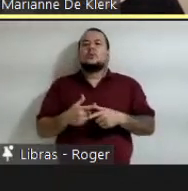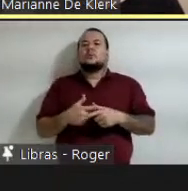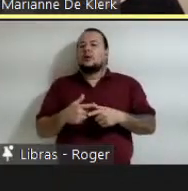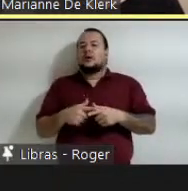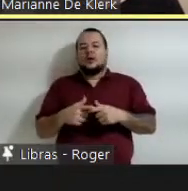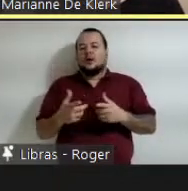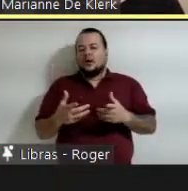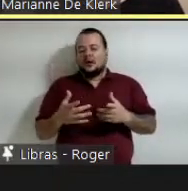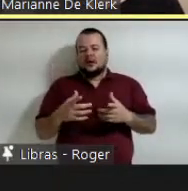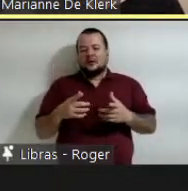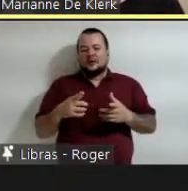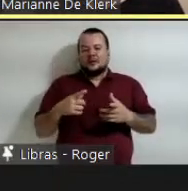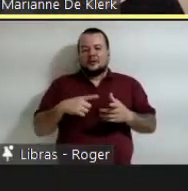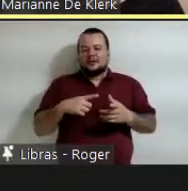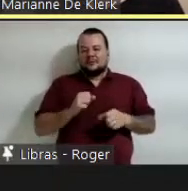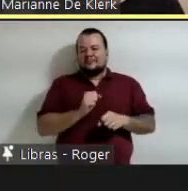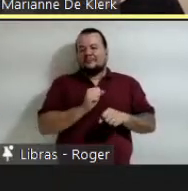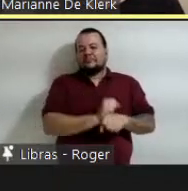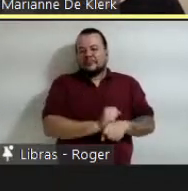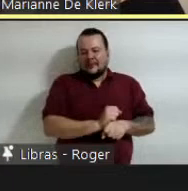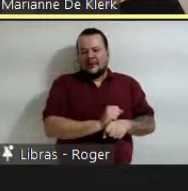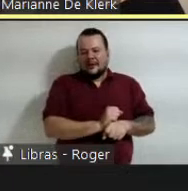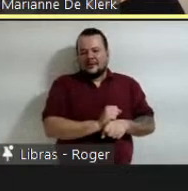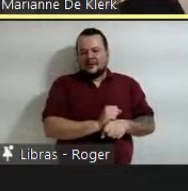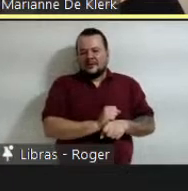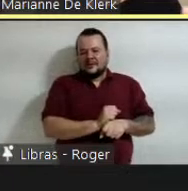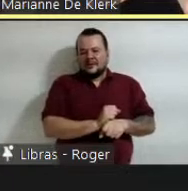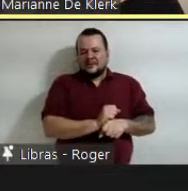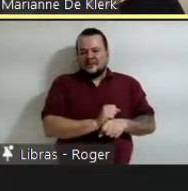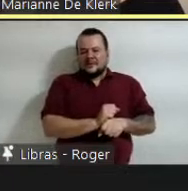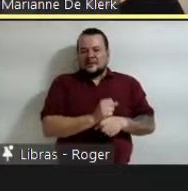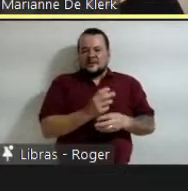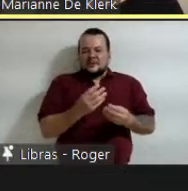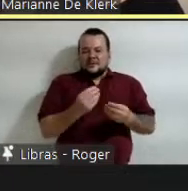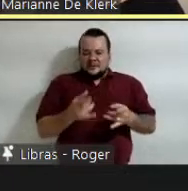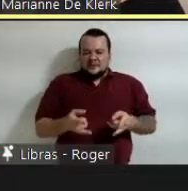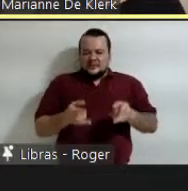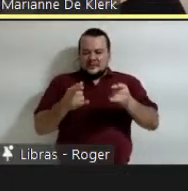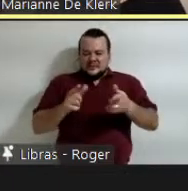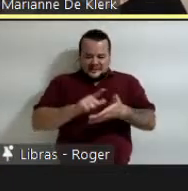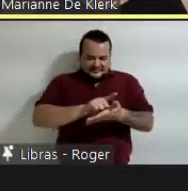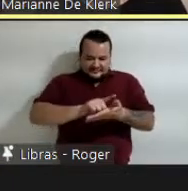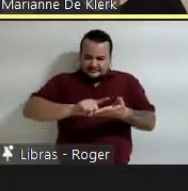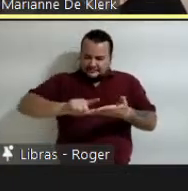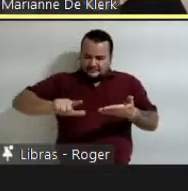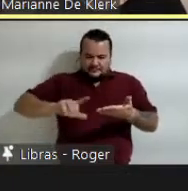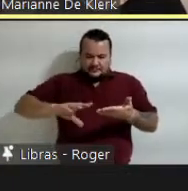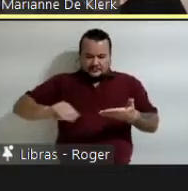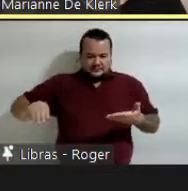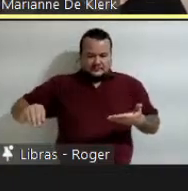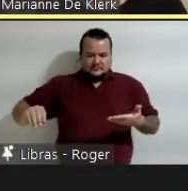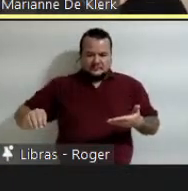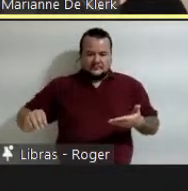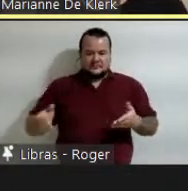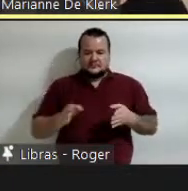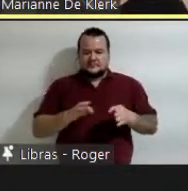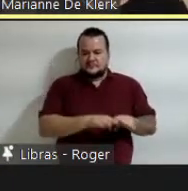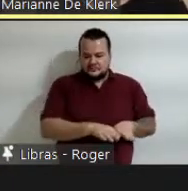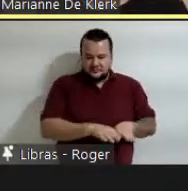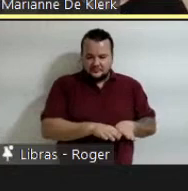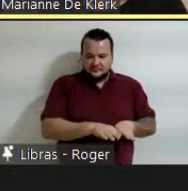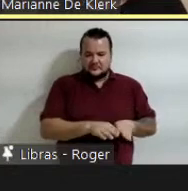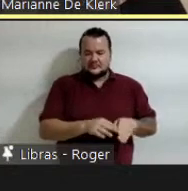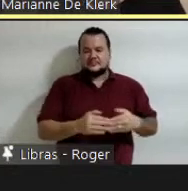upper floors of buildings became empty, and development went elsewhere in the city. But